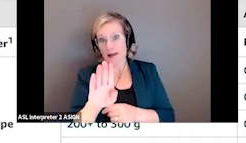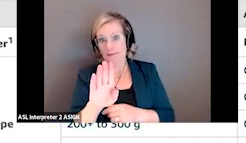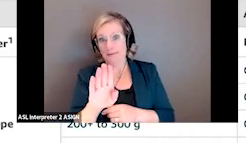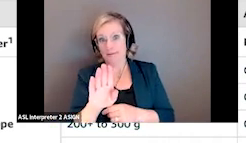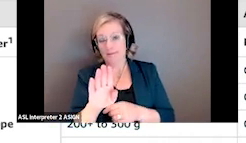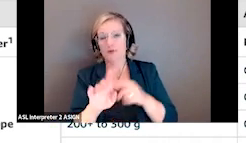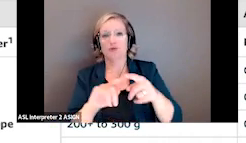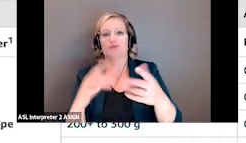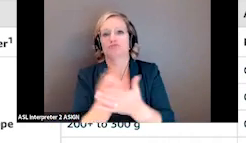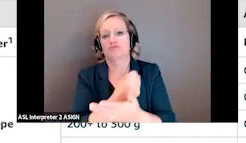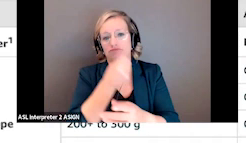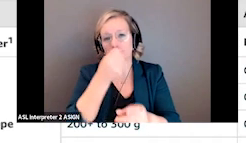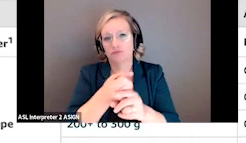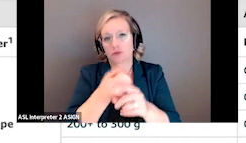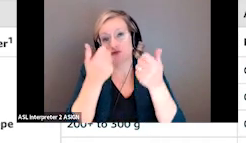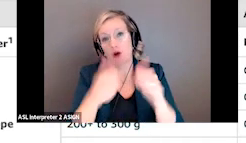before.